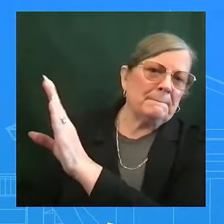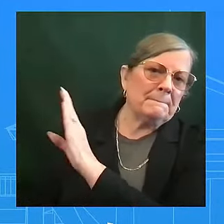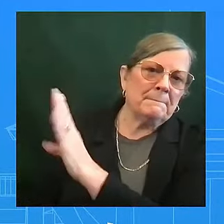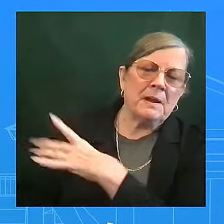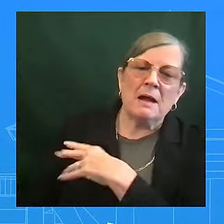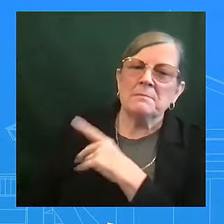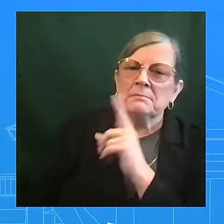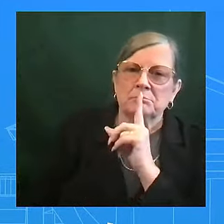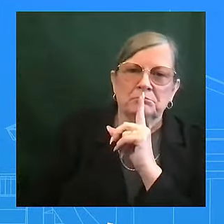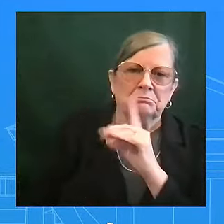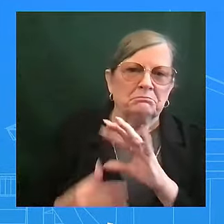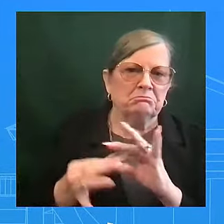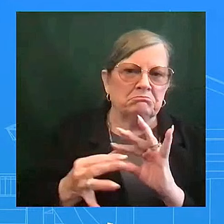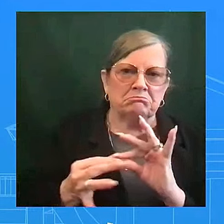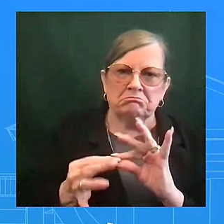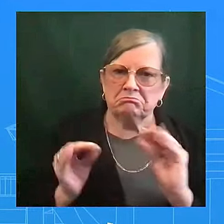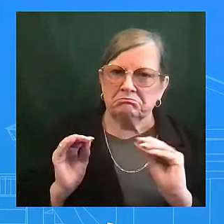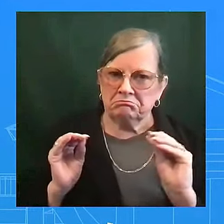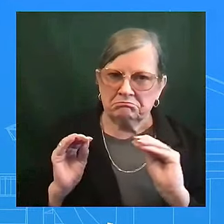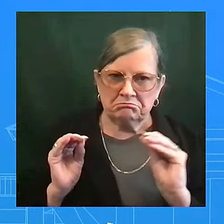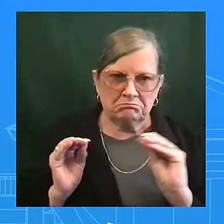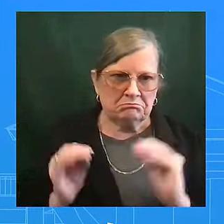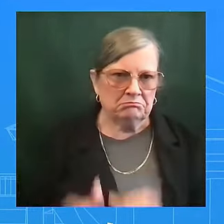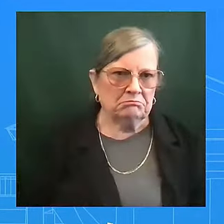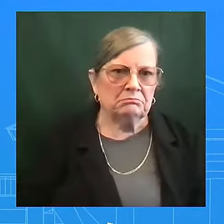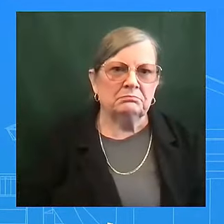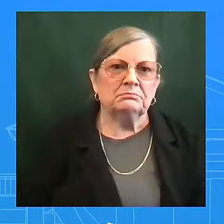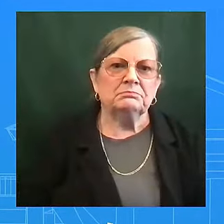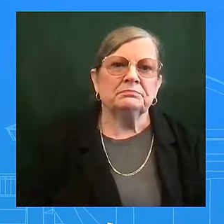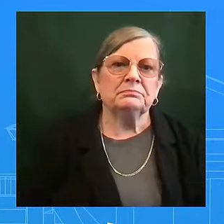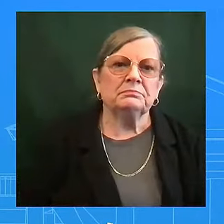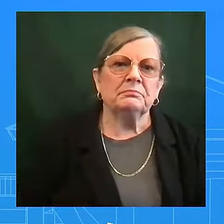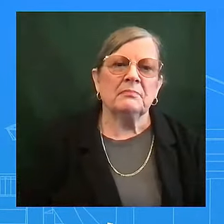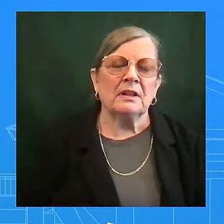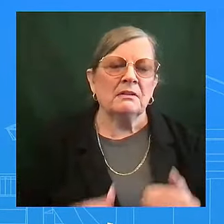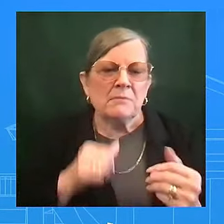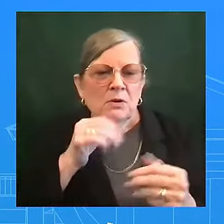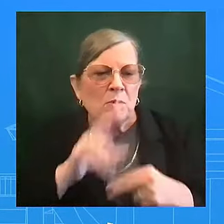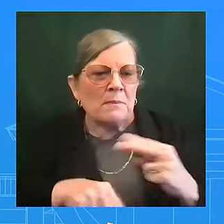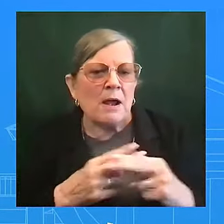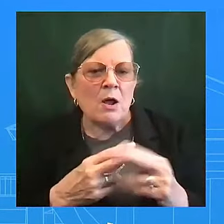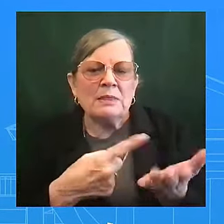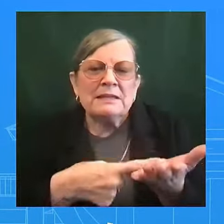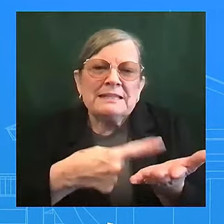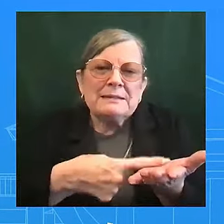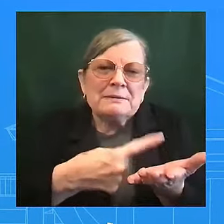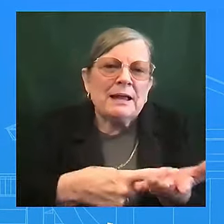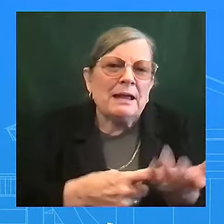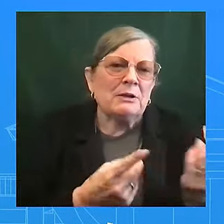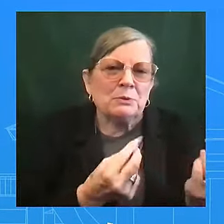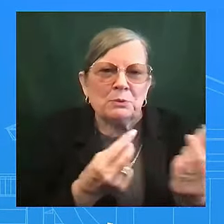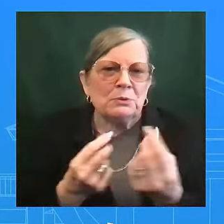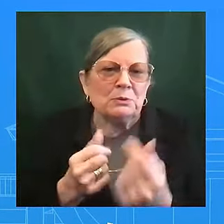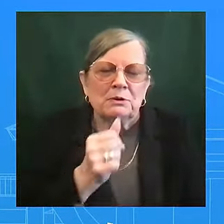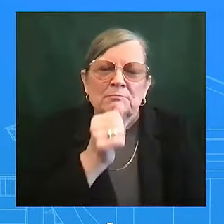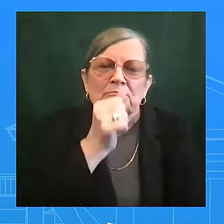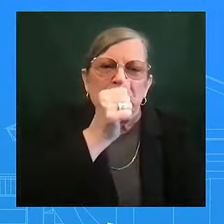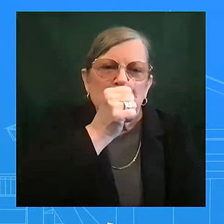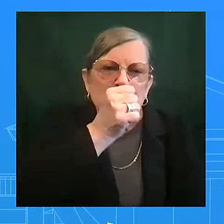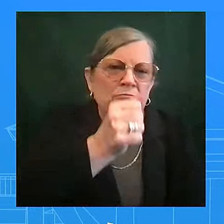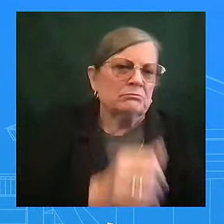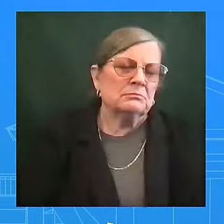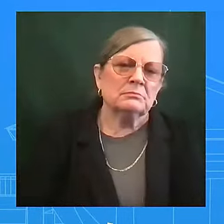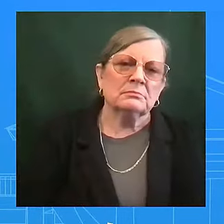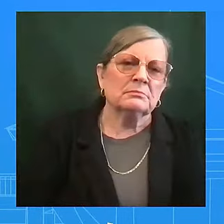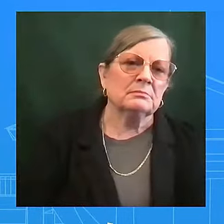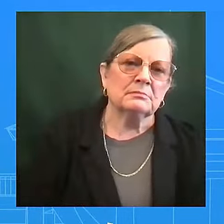debate. That's not something that I'm gonna do at all. But I don't have a readout of the last